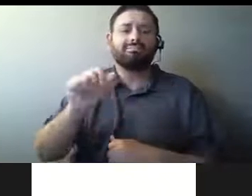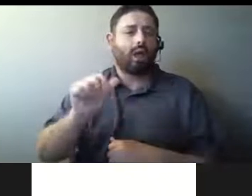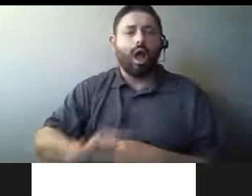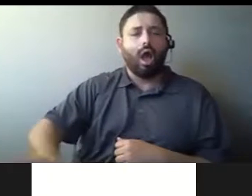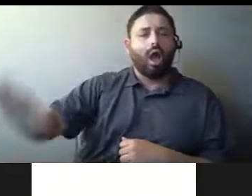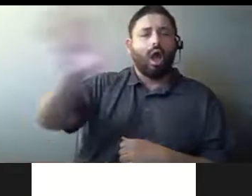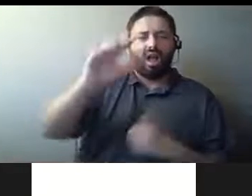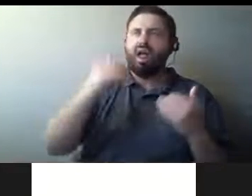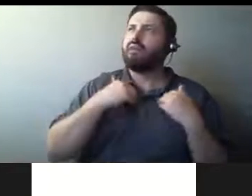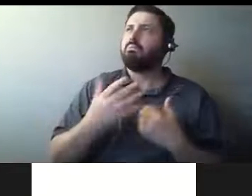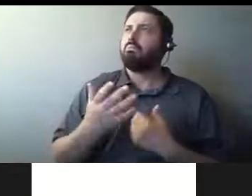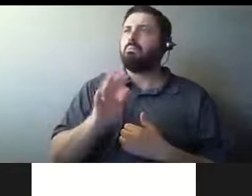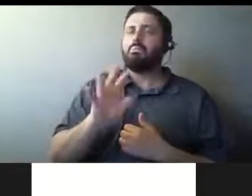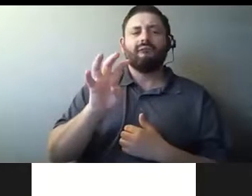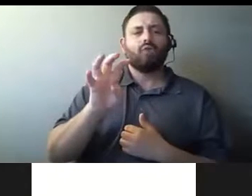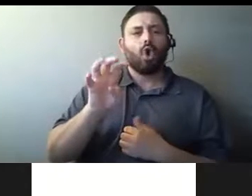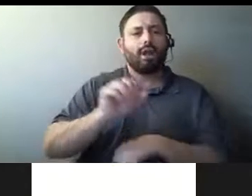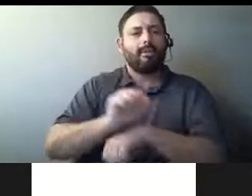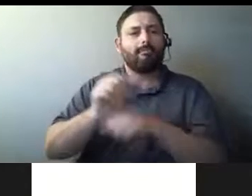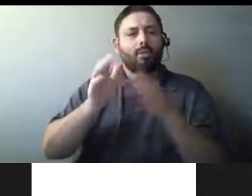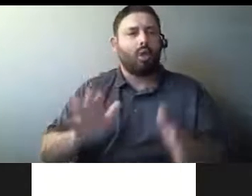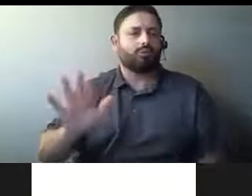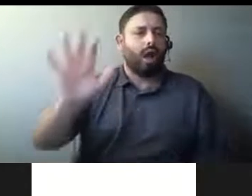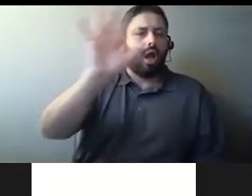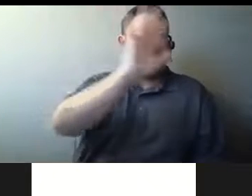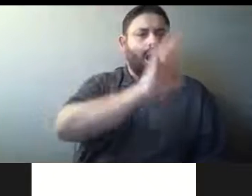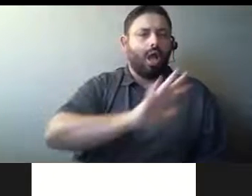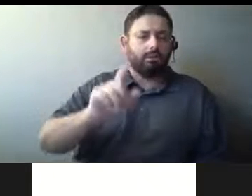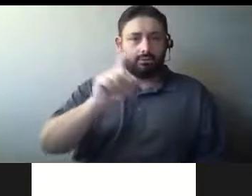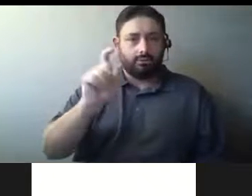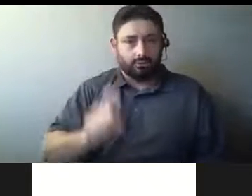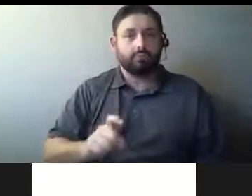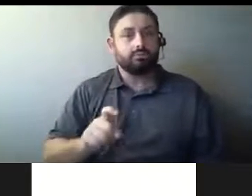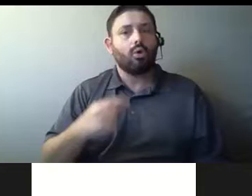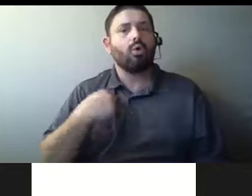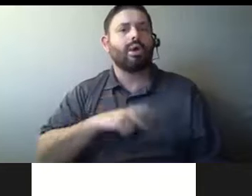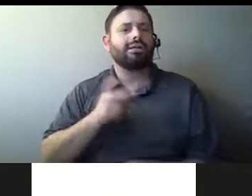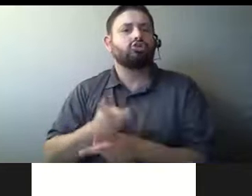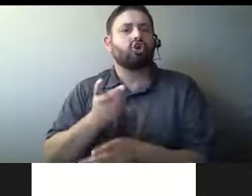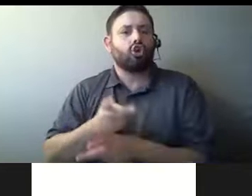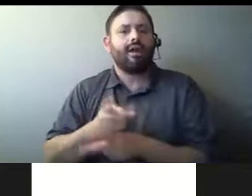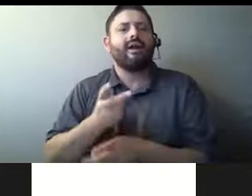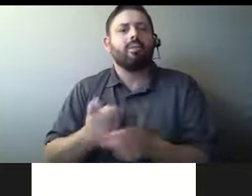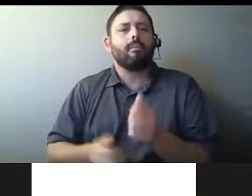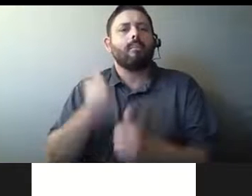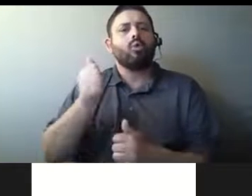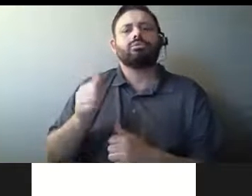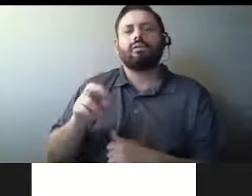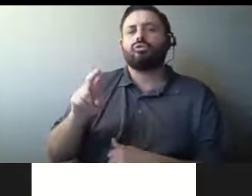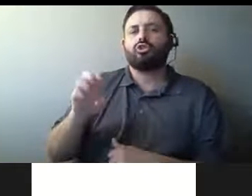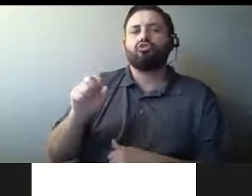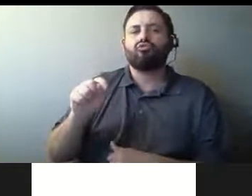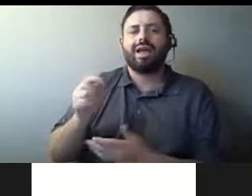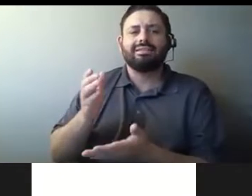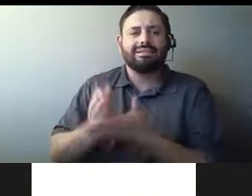400 employees all over the state, and we took care of the majority of the rest stops and some